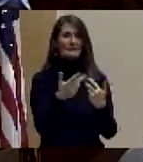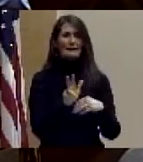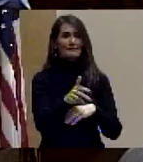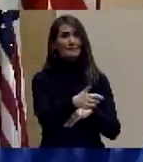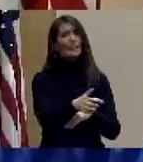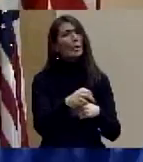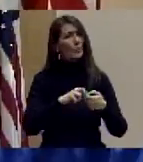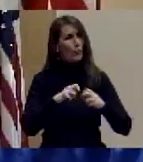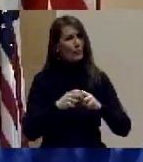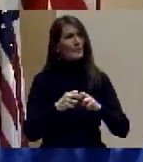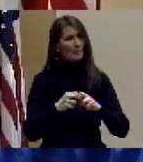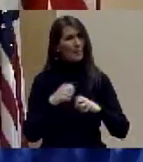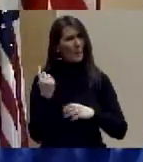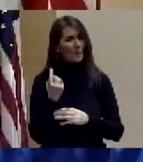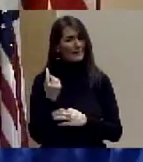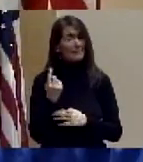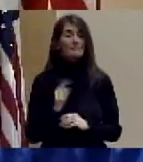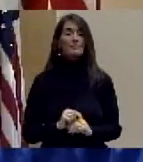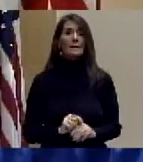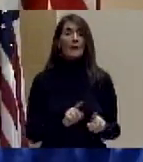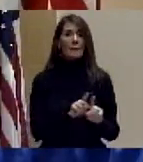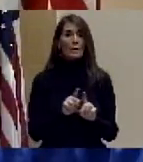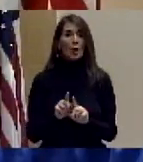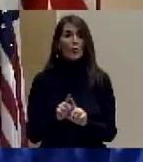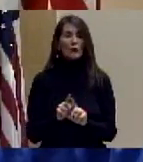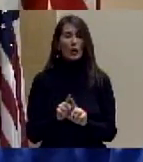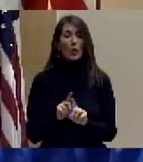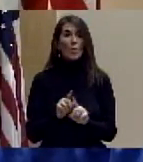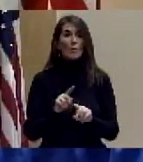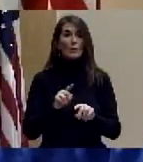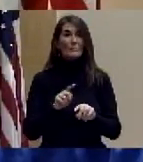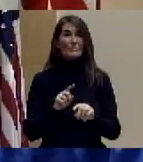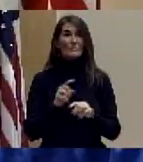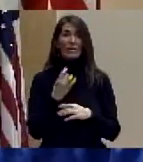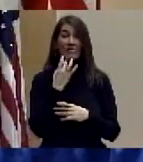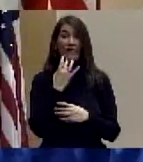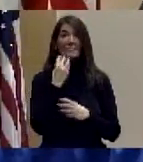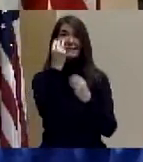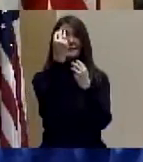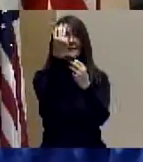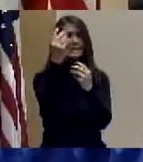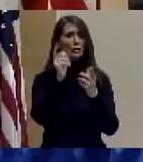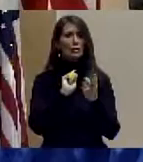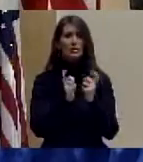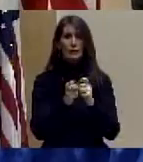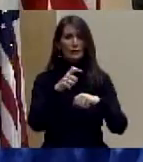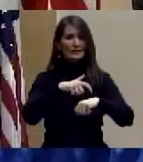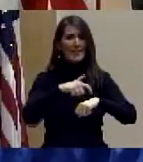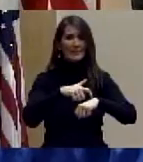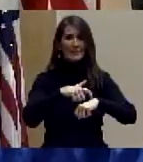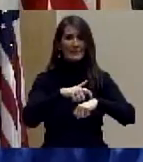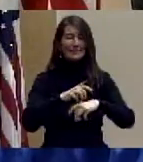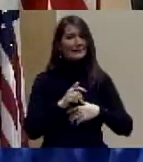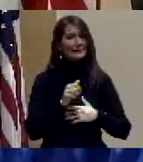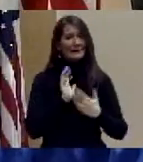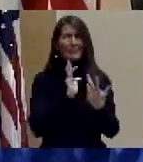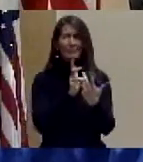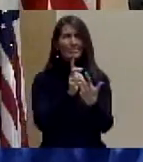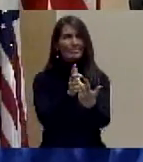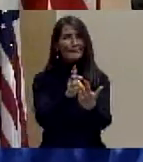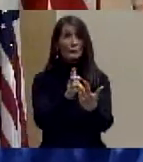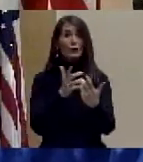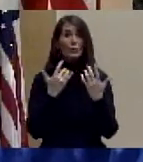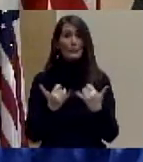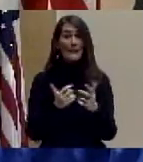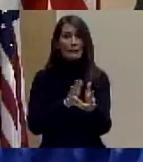problematic, but it also changed the timing of traffic signals in the area. And as a result, traffic